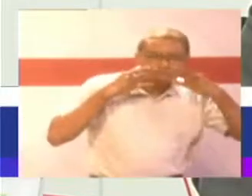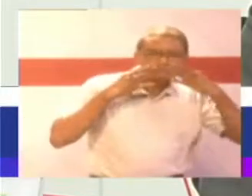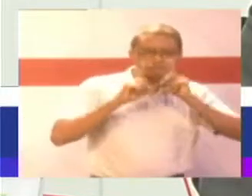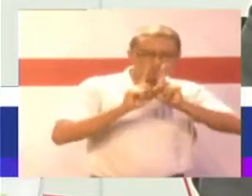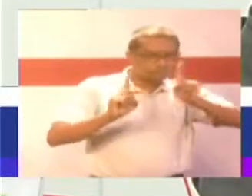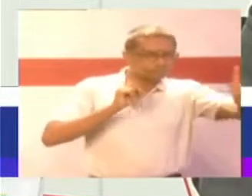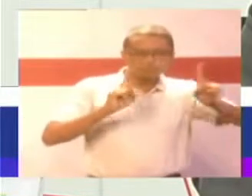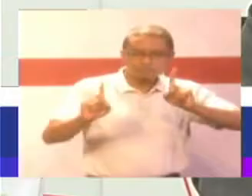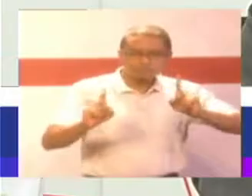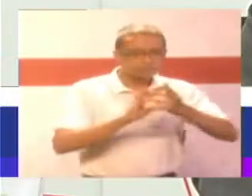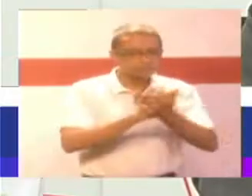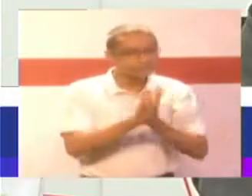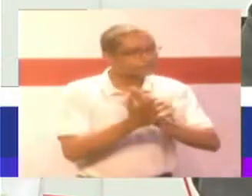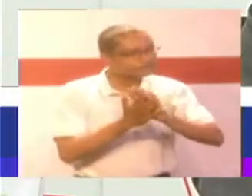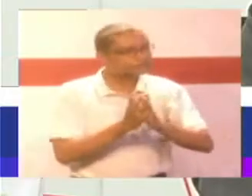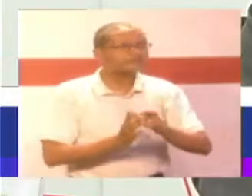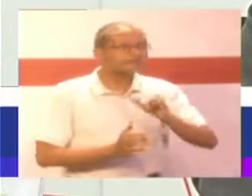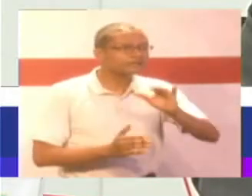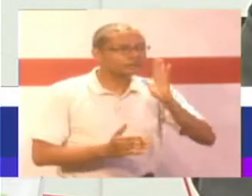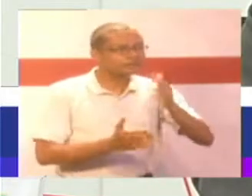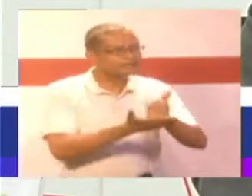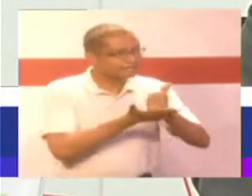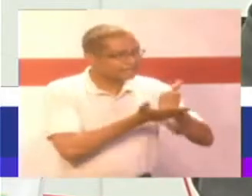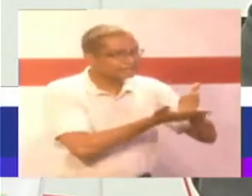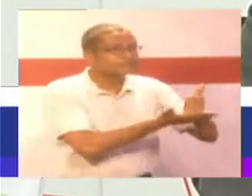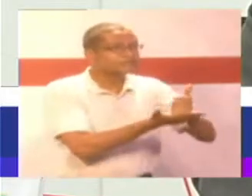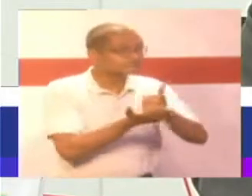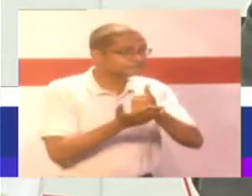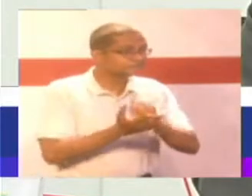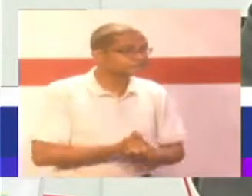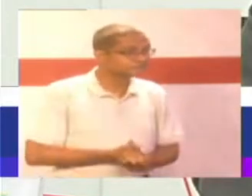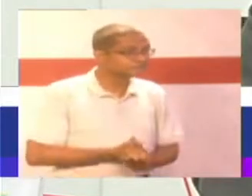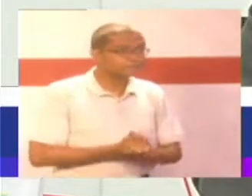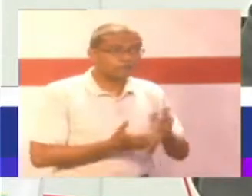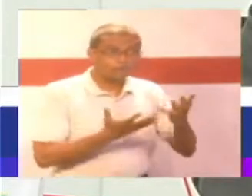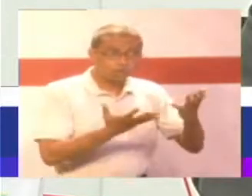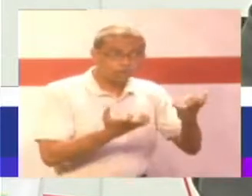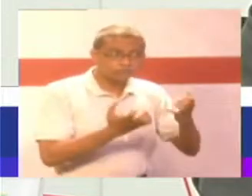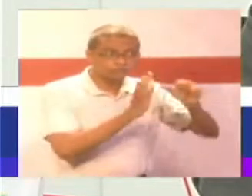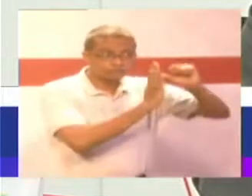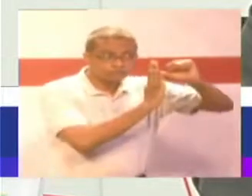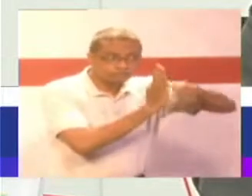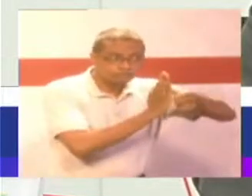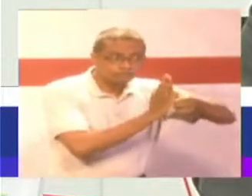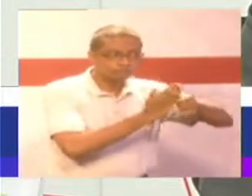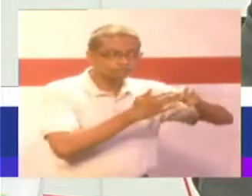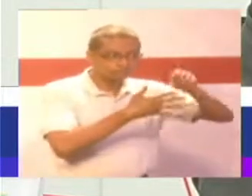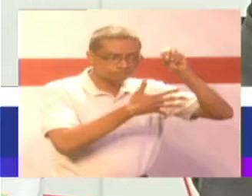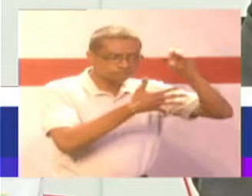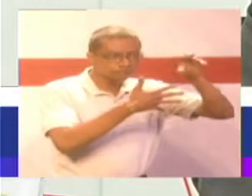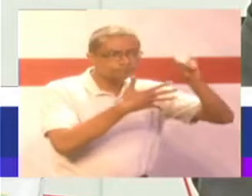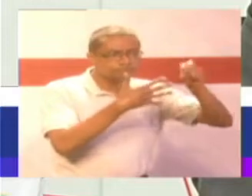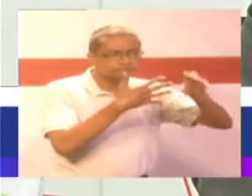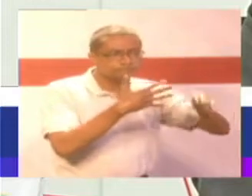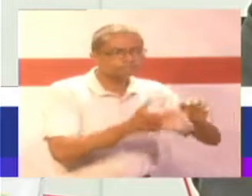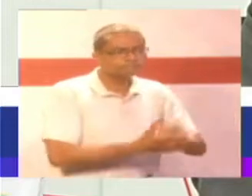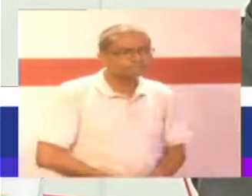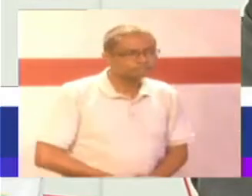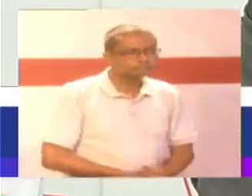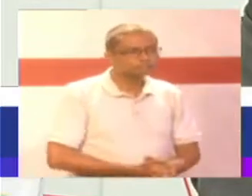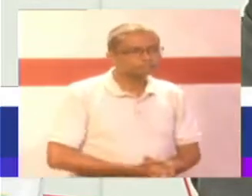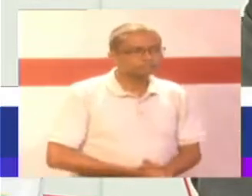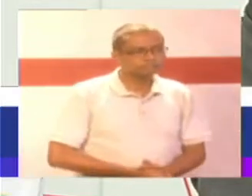help us at this point in time. So we want to emphasize the importance of those against the backdrop of more than